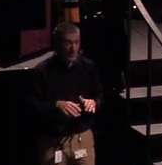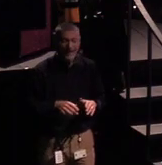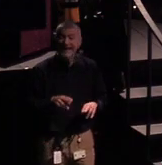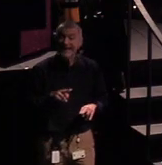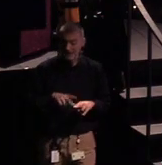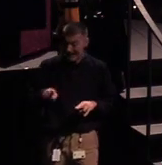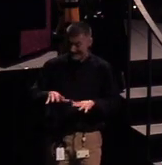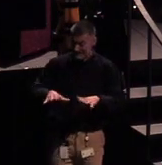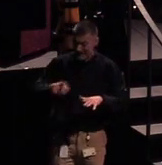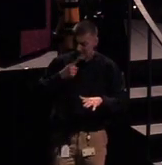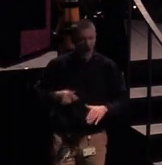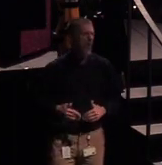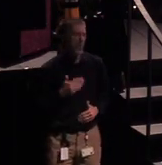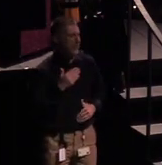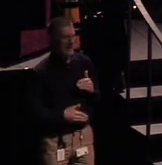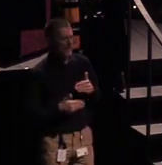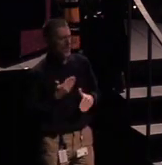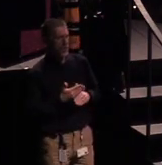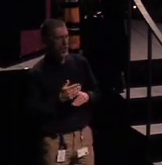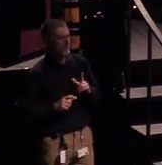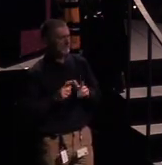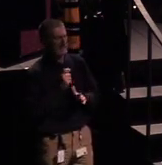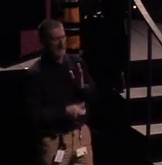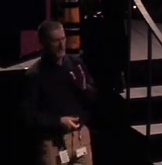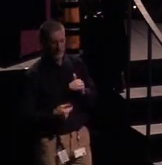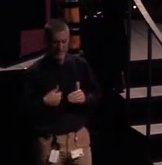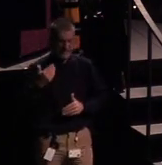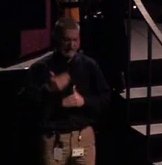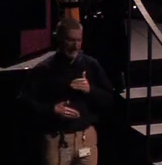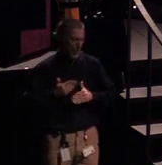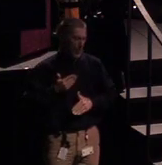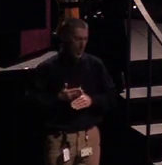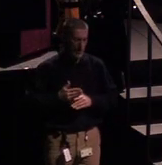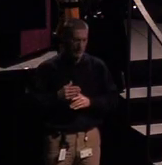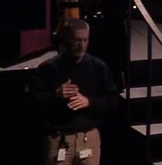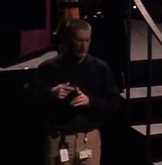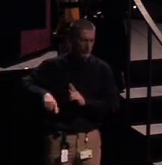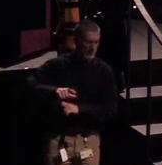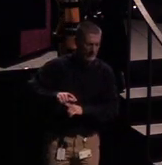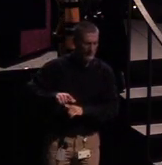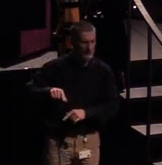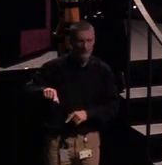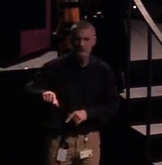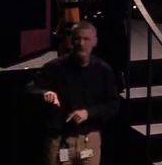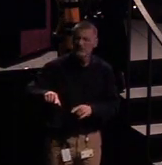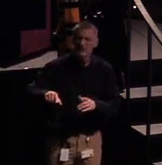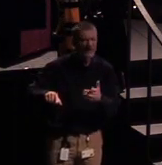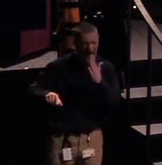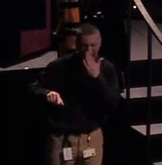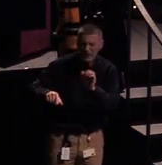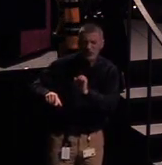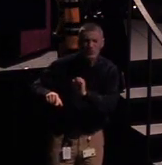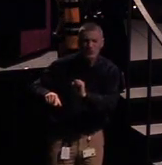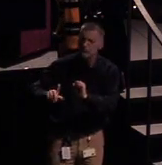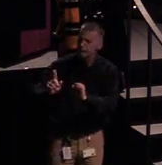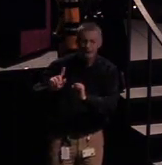or we don't you know we don't work with communities in particular ways someone else will be doing that it's like we can't have that attitude we have